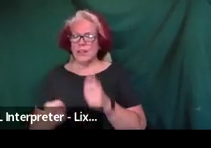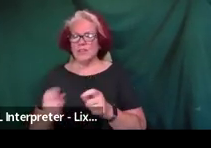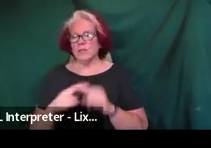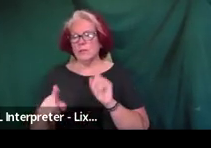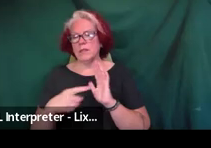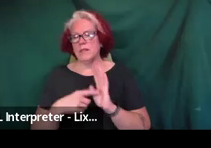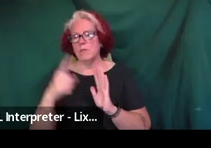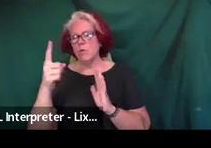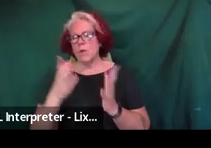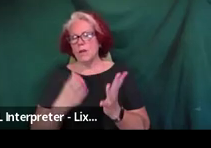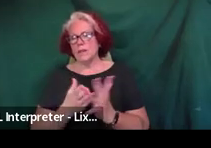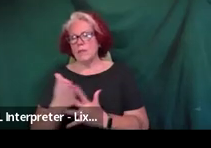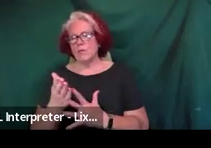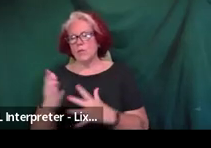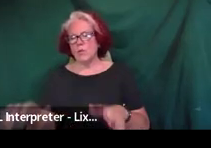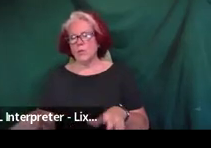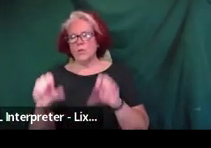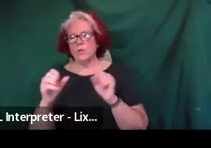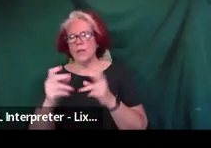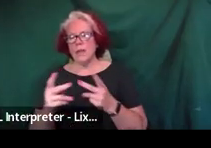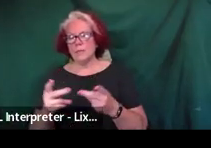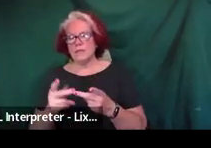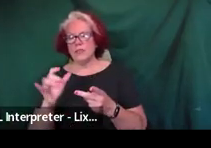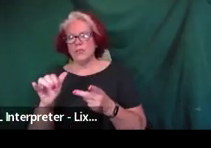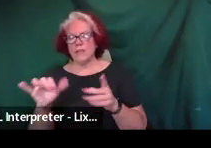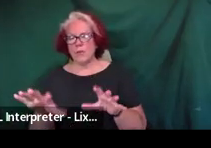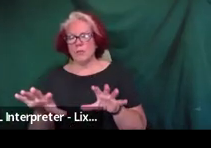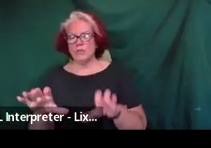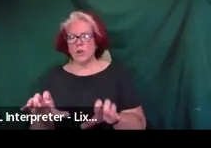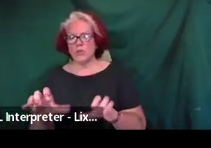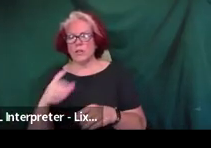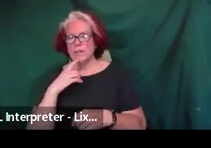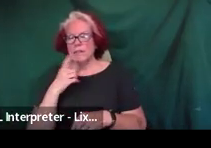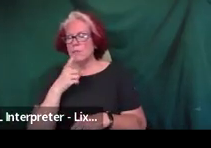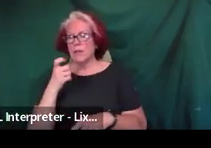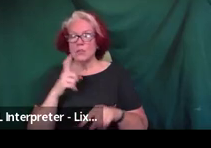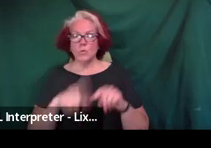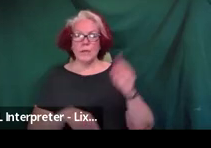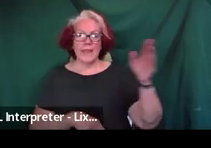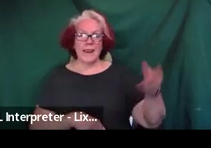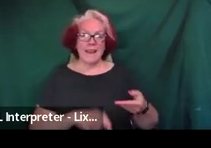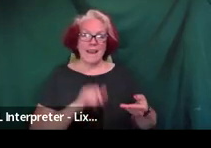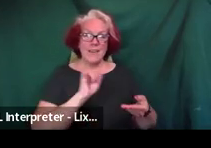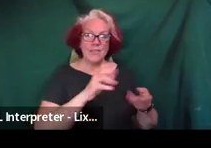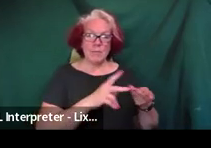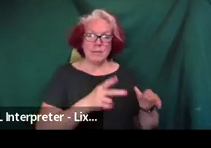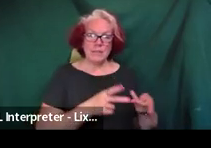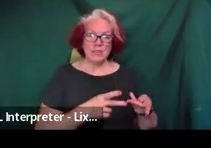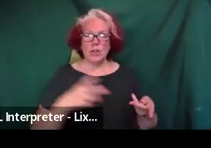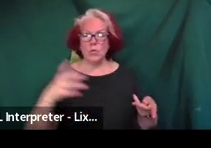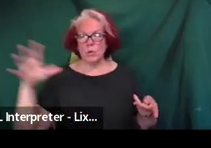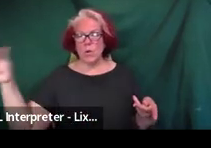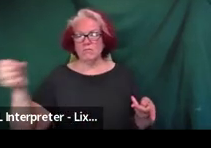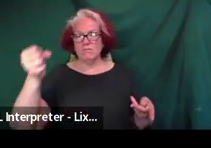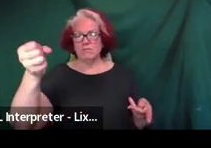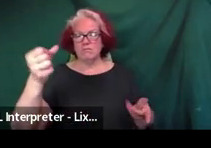came through to take a position that was frozen and said, well, since we can't hire that position, we'd like to hire a